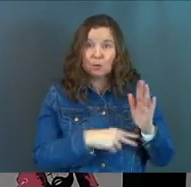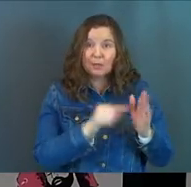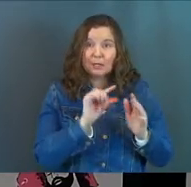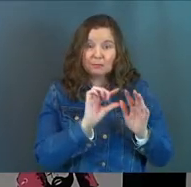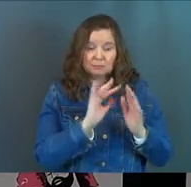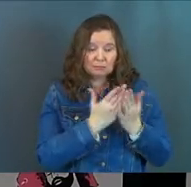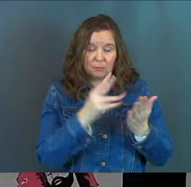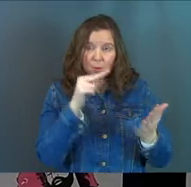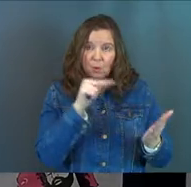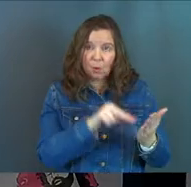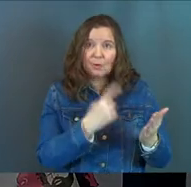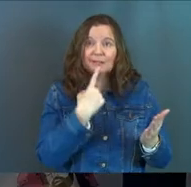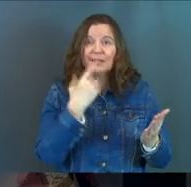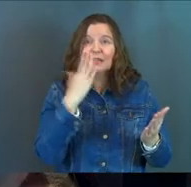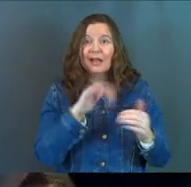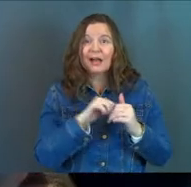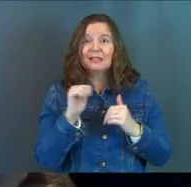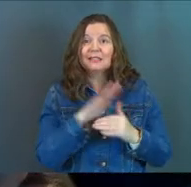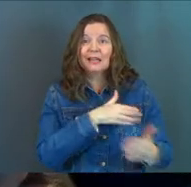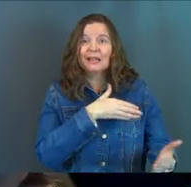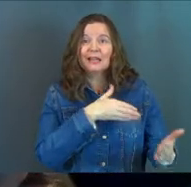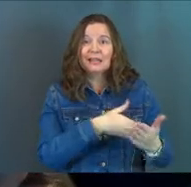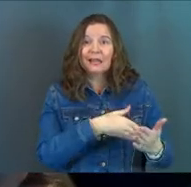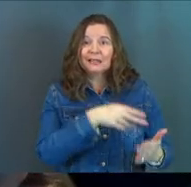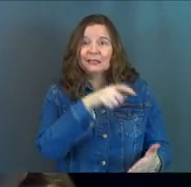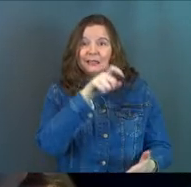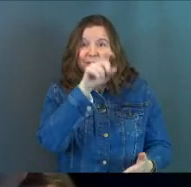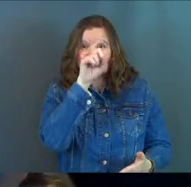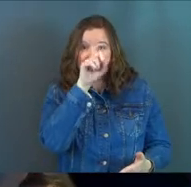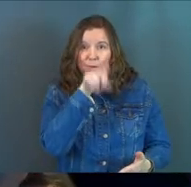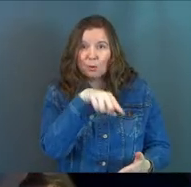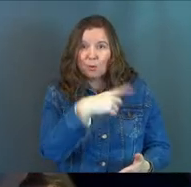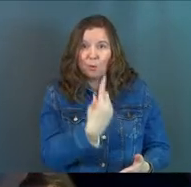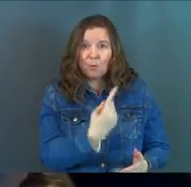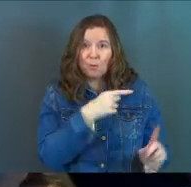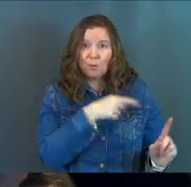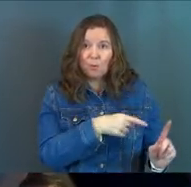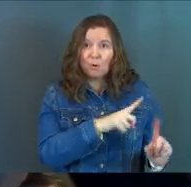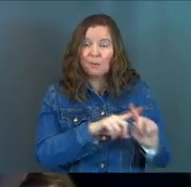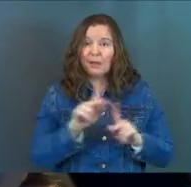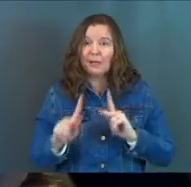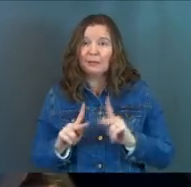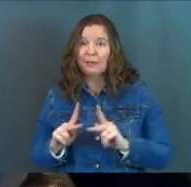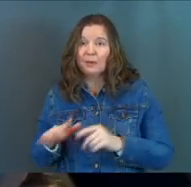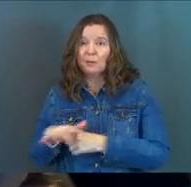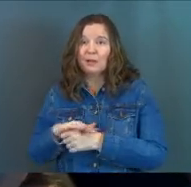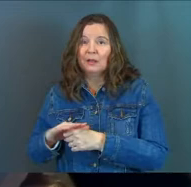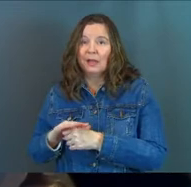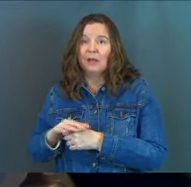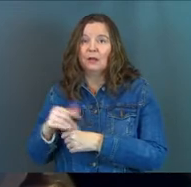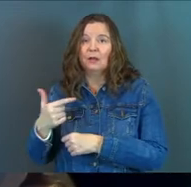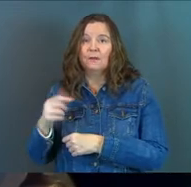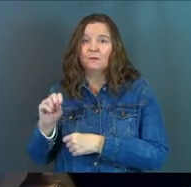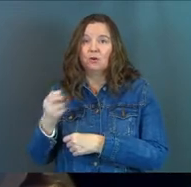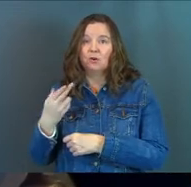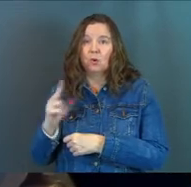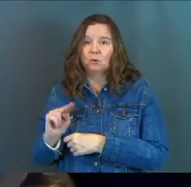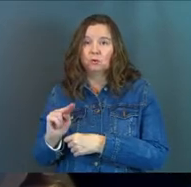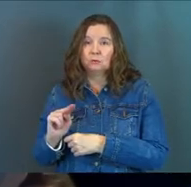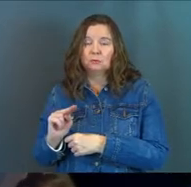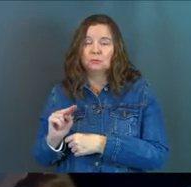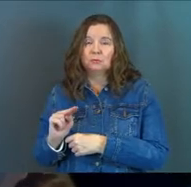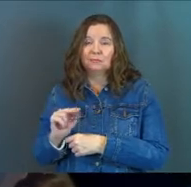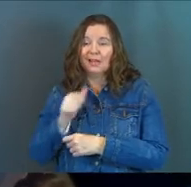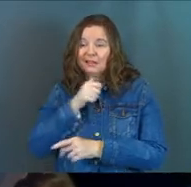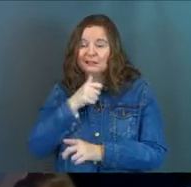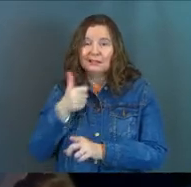text closely, it says that God sent it against the Egyptians, but his people were in the land of Goshen. And the